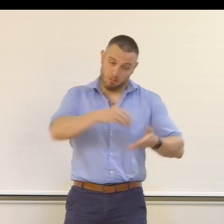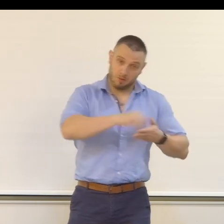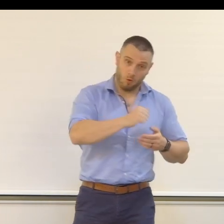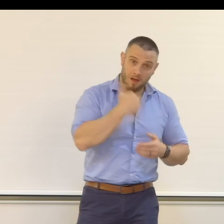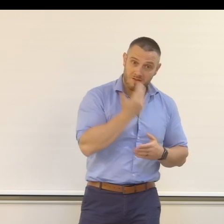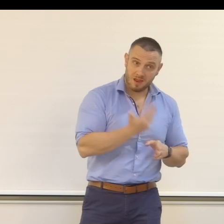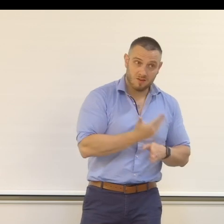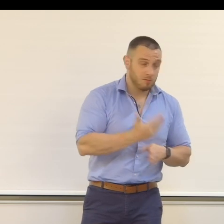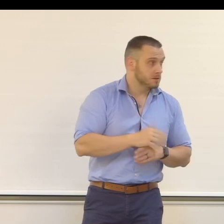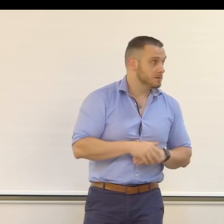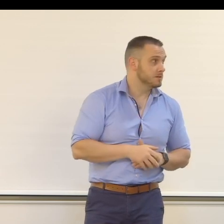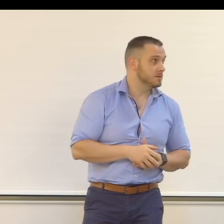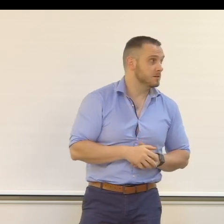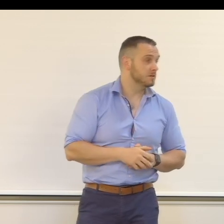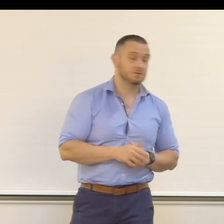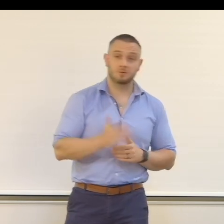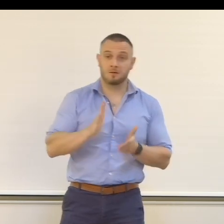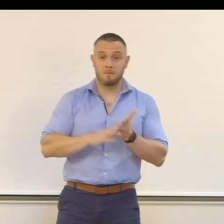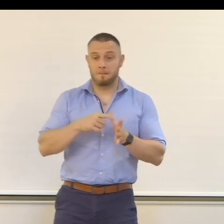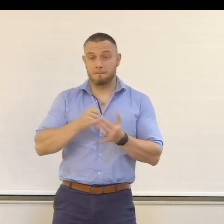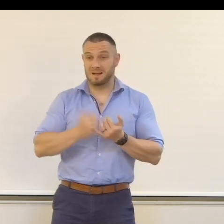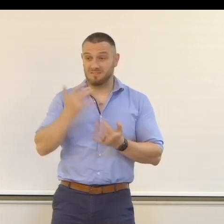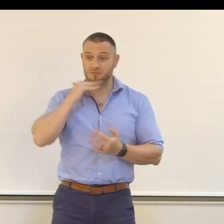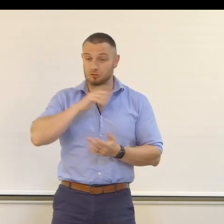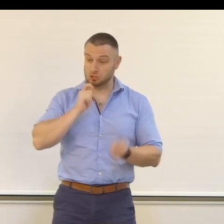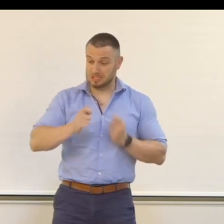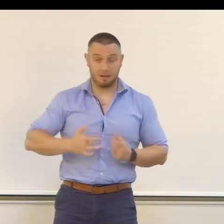So Mars500 changed my life. Yes, indeed.